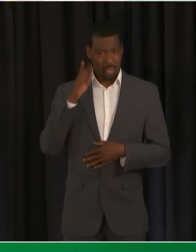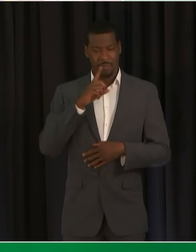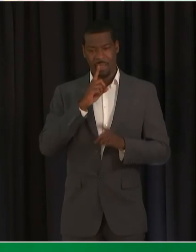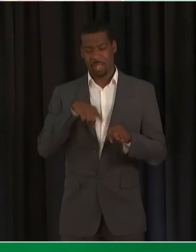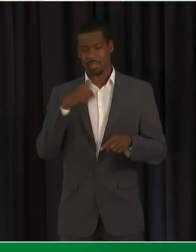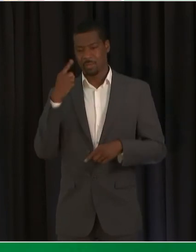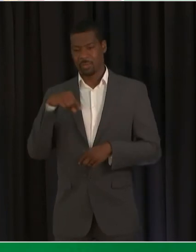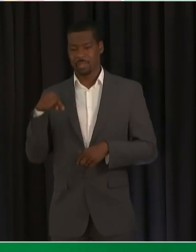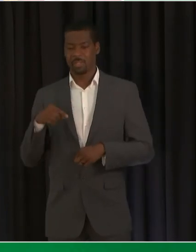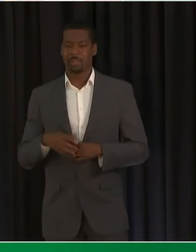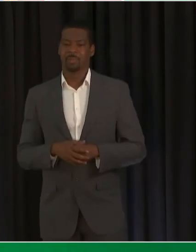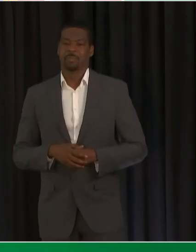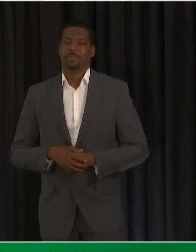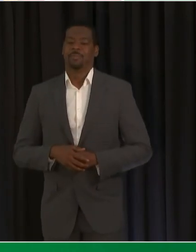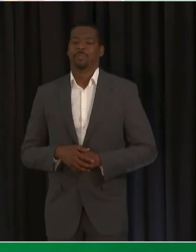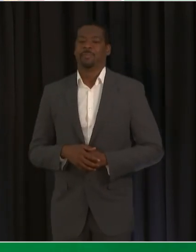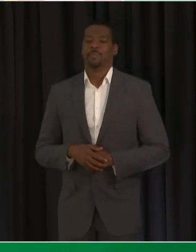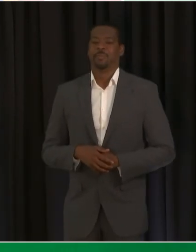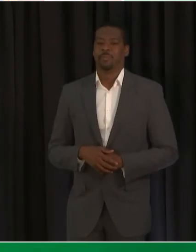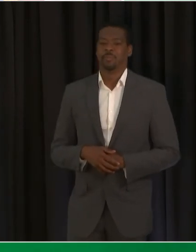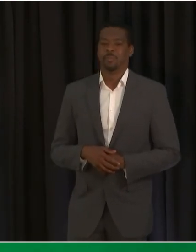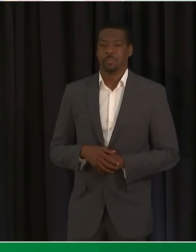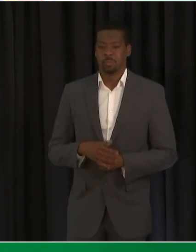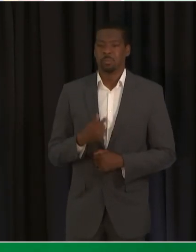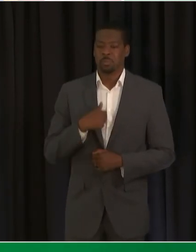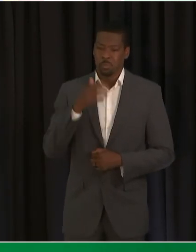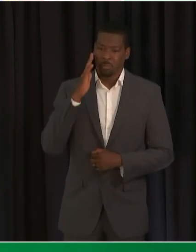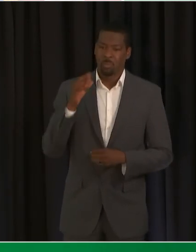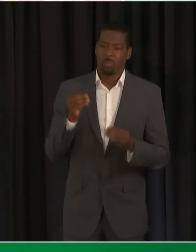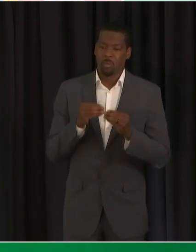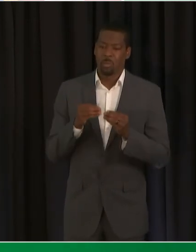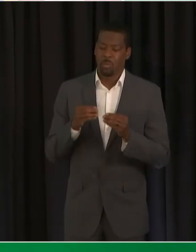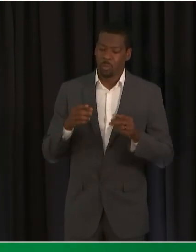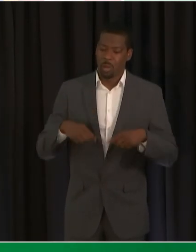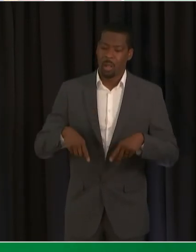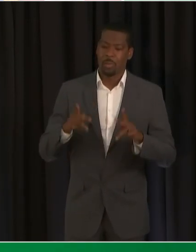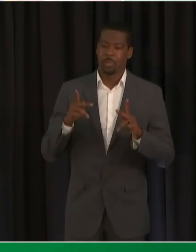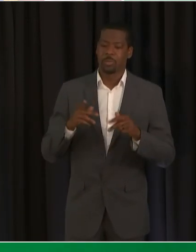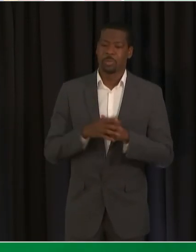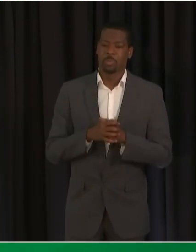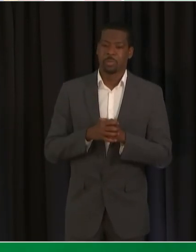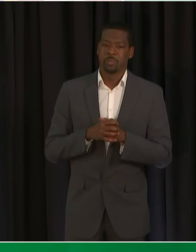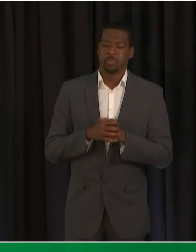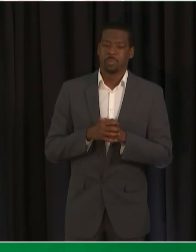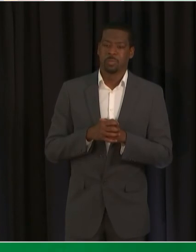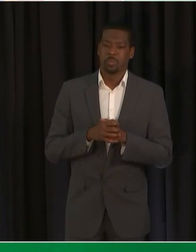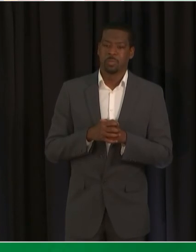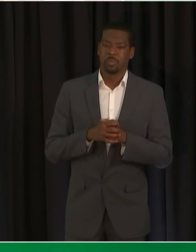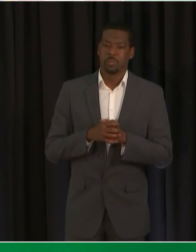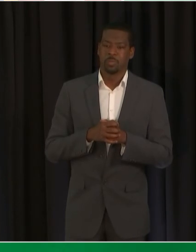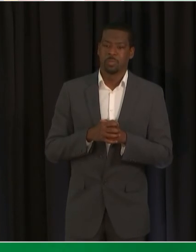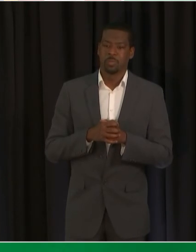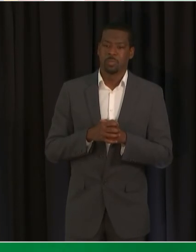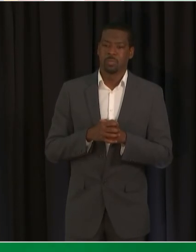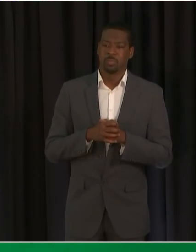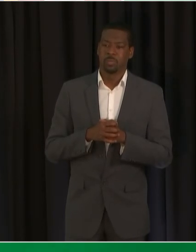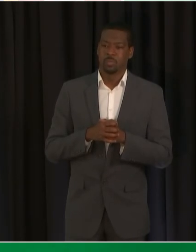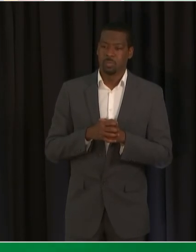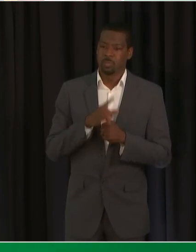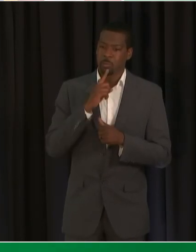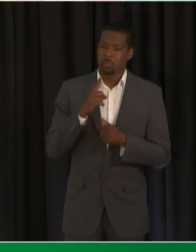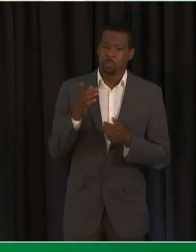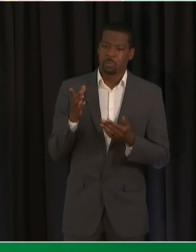have an answer for that. Well, I was going to say also, we have another opportunity with the DSLBD. So maybe what we'll do is really get